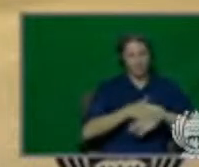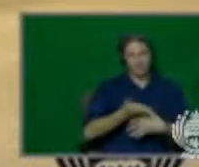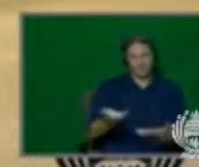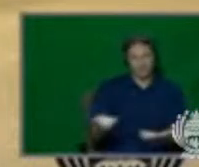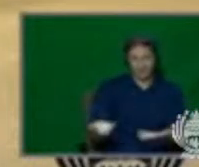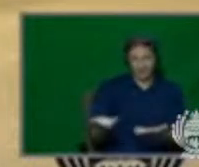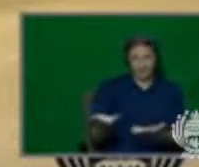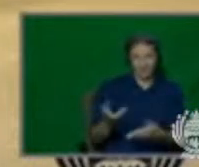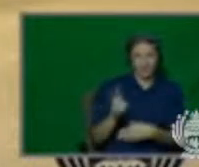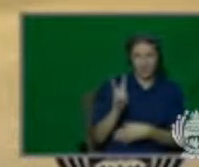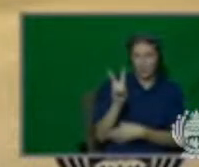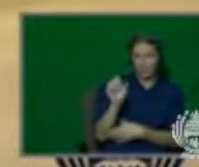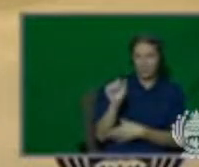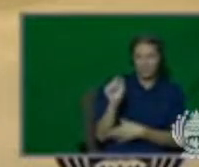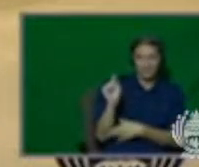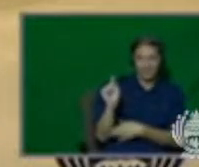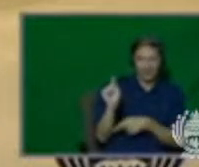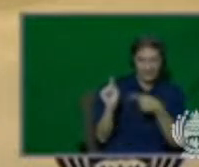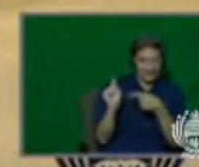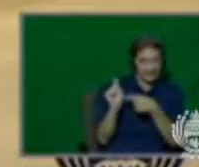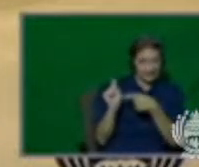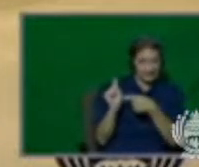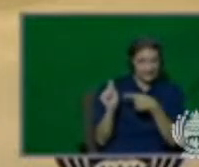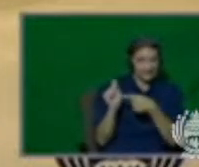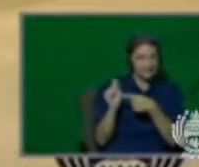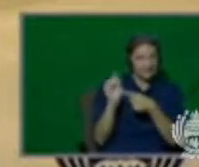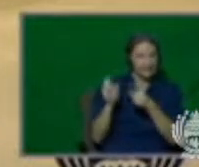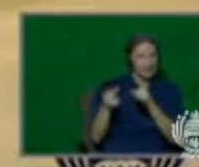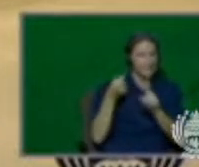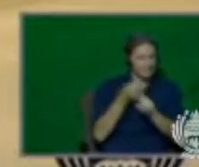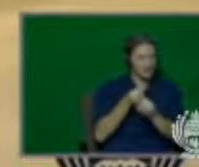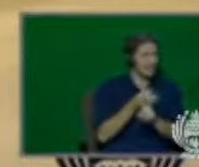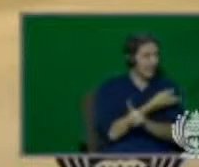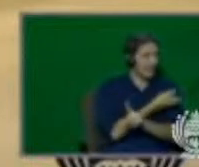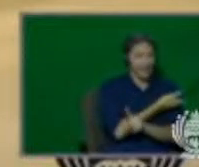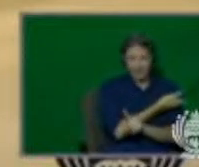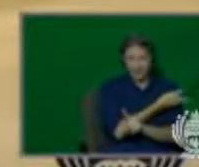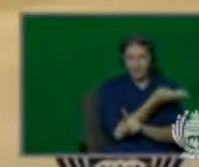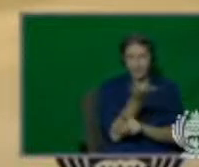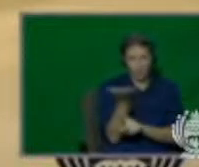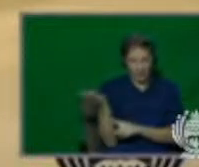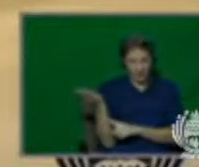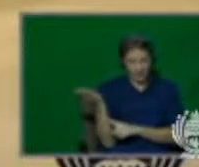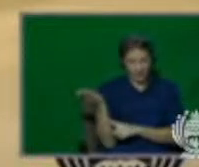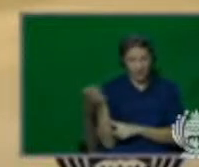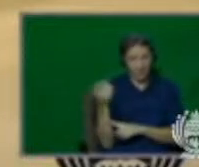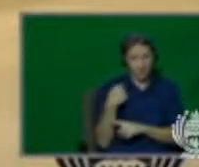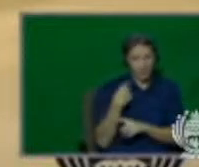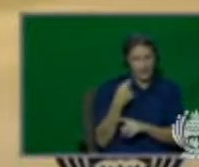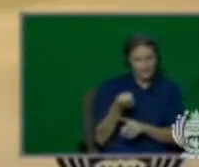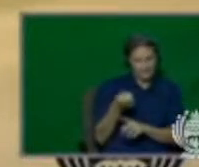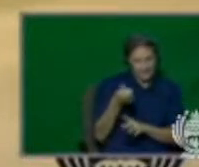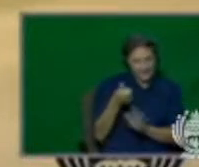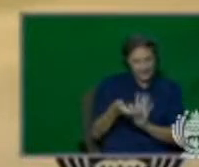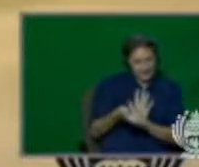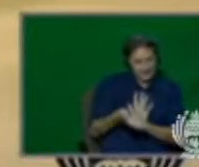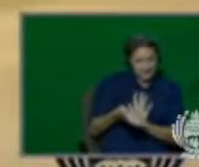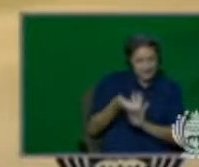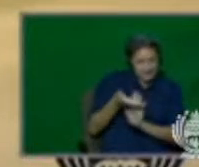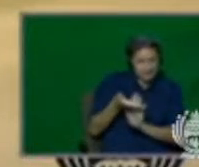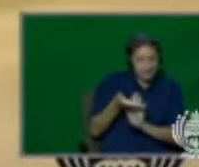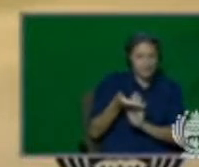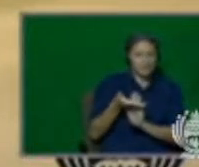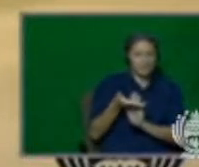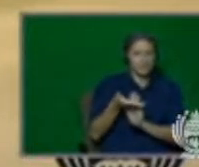is a tax that affects everyone. By opting for a marginal increase to VAT, its